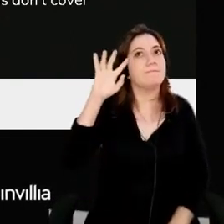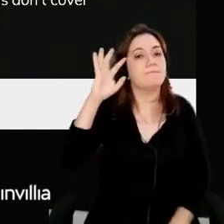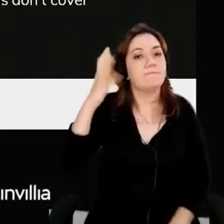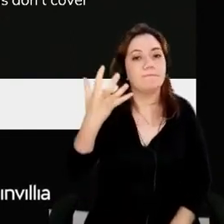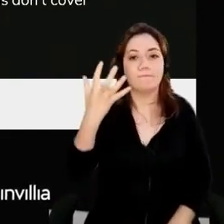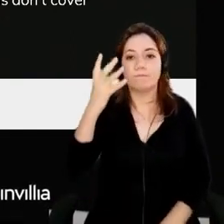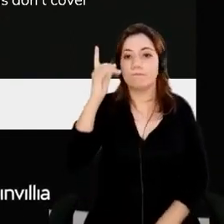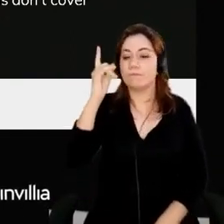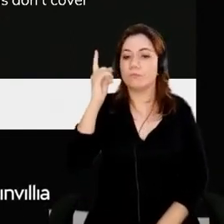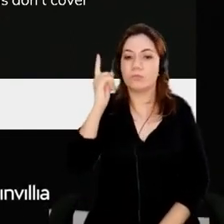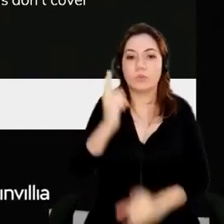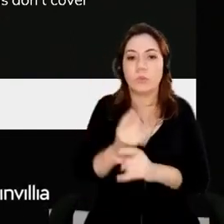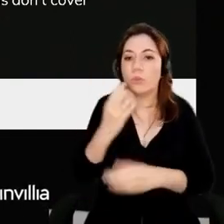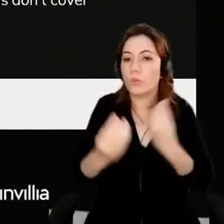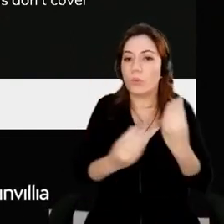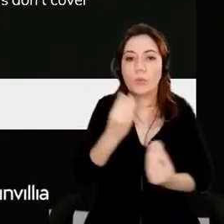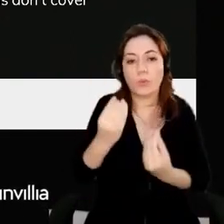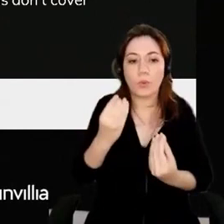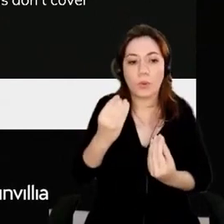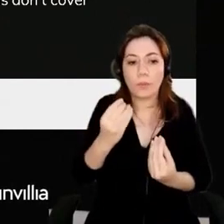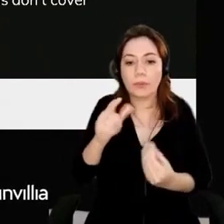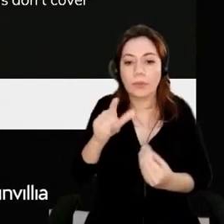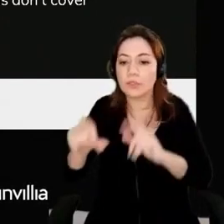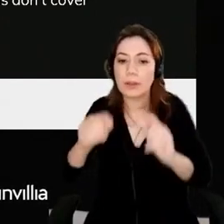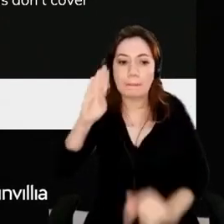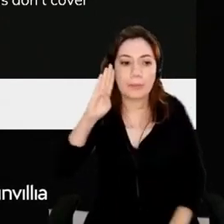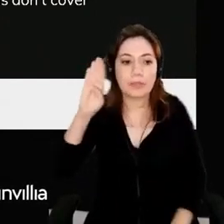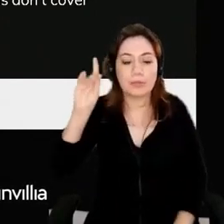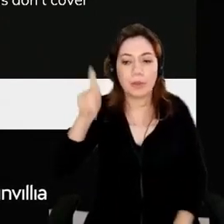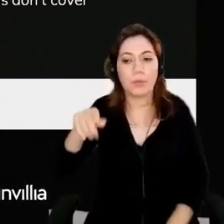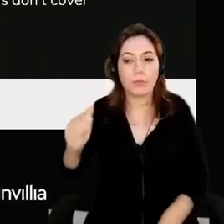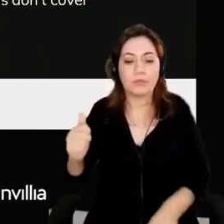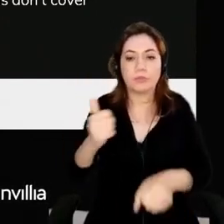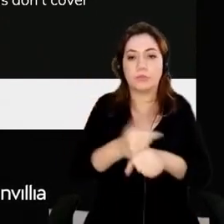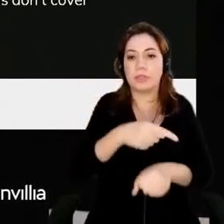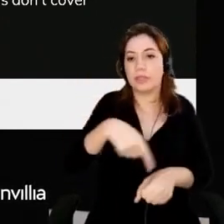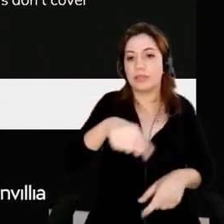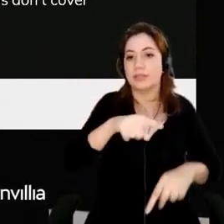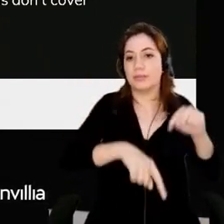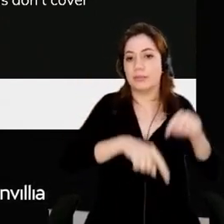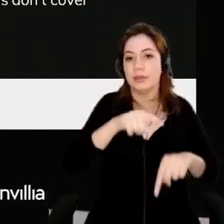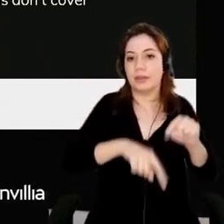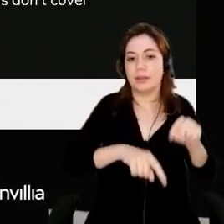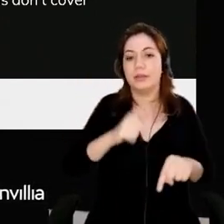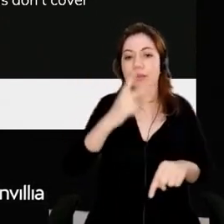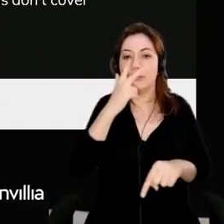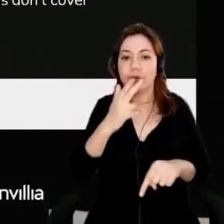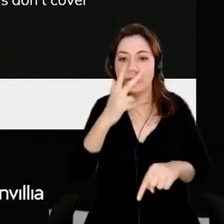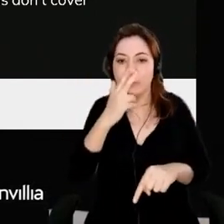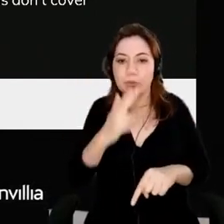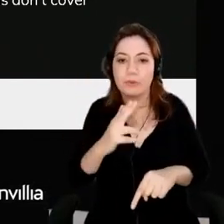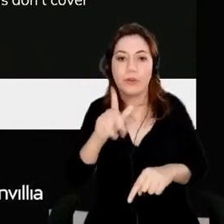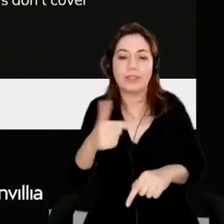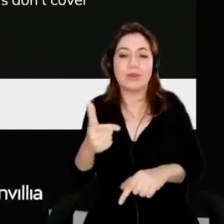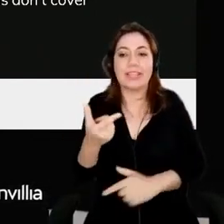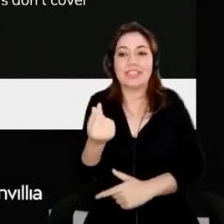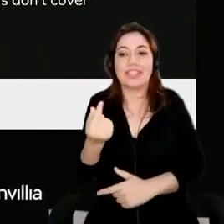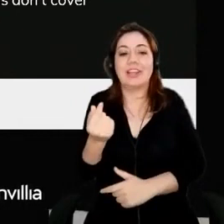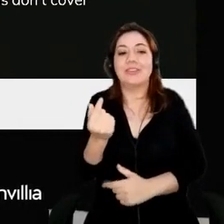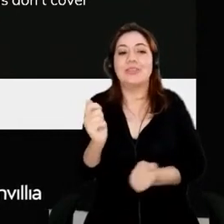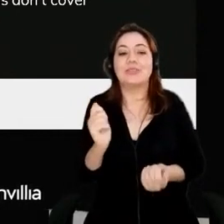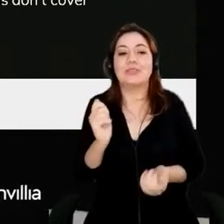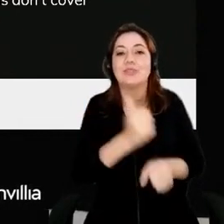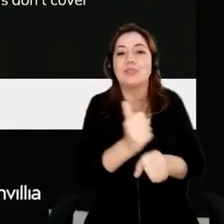the replacements of these assets, right? Like, they don't have enough money to, like, replace everything. And so what's the best way